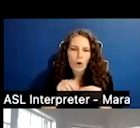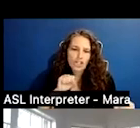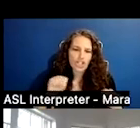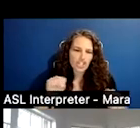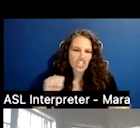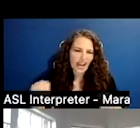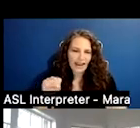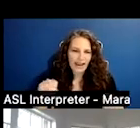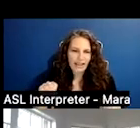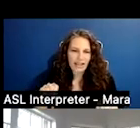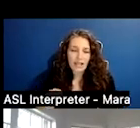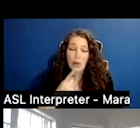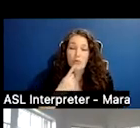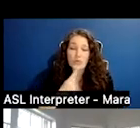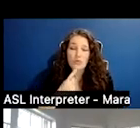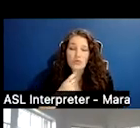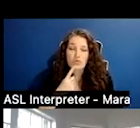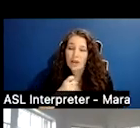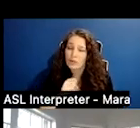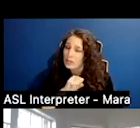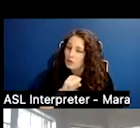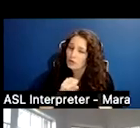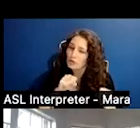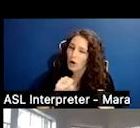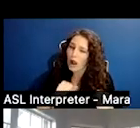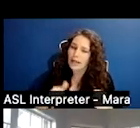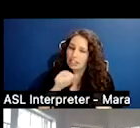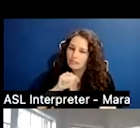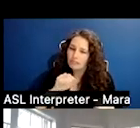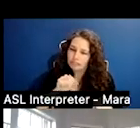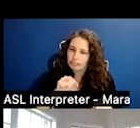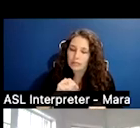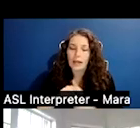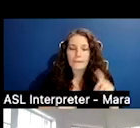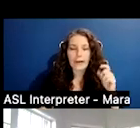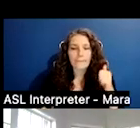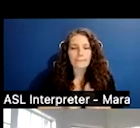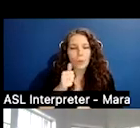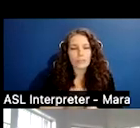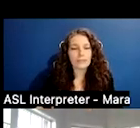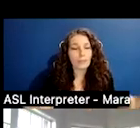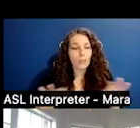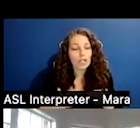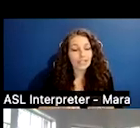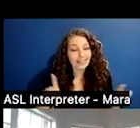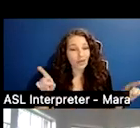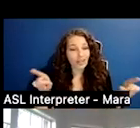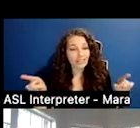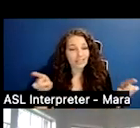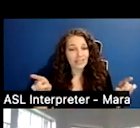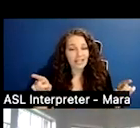indicates. Bright red, much, much stronger shaking. But the most important difference between these two is that the